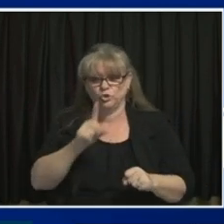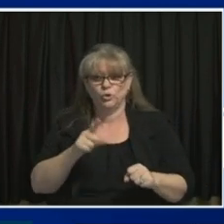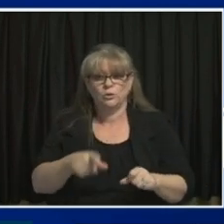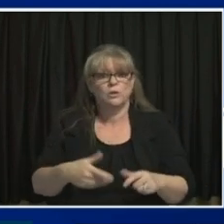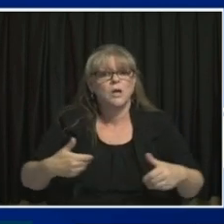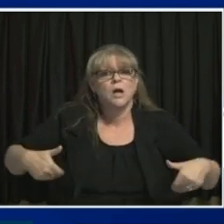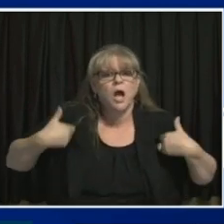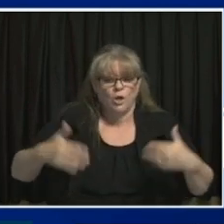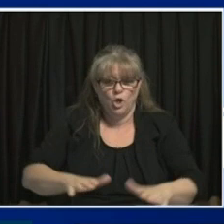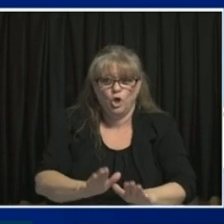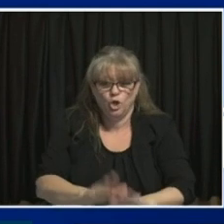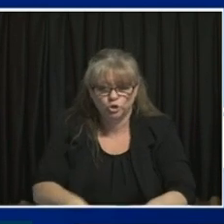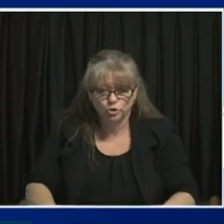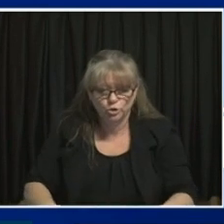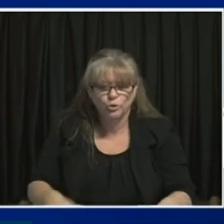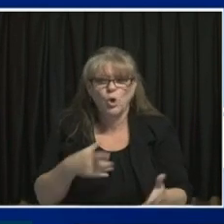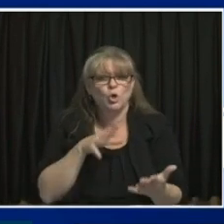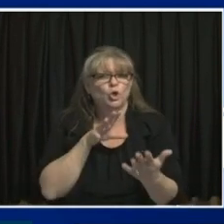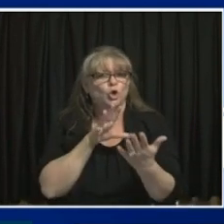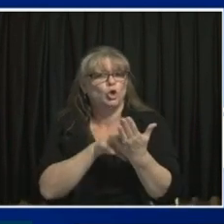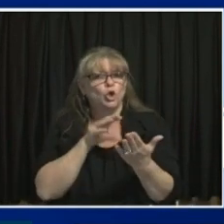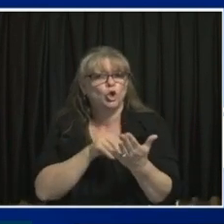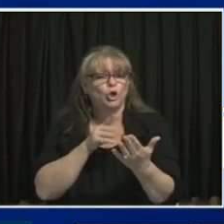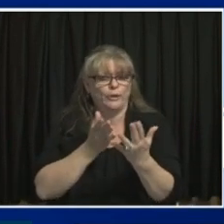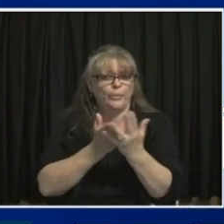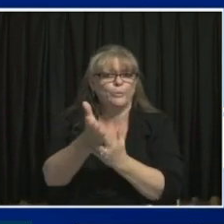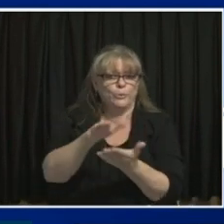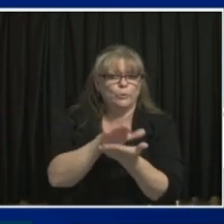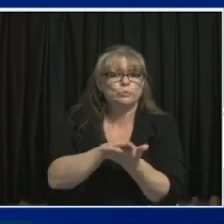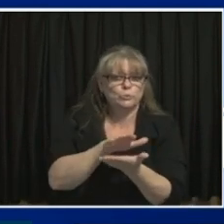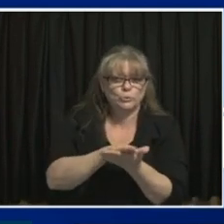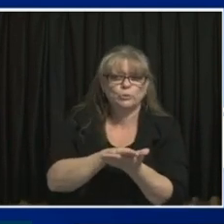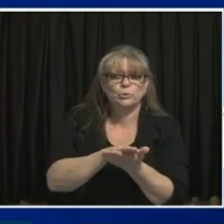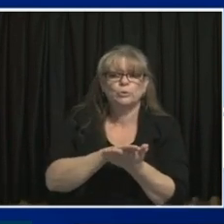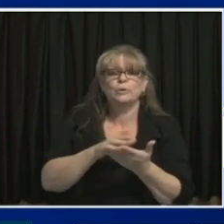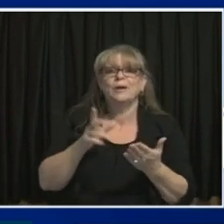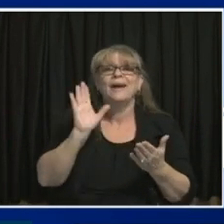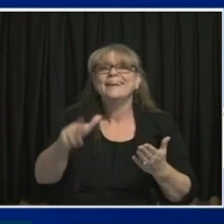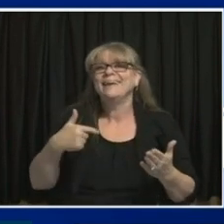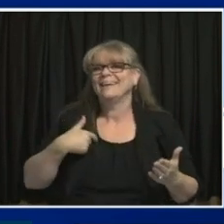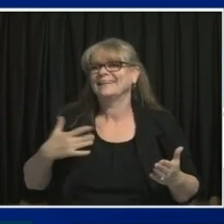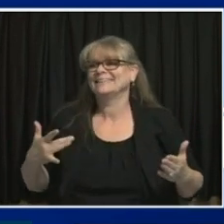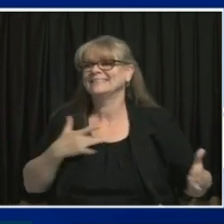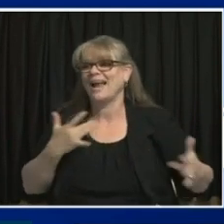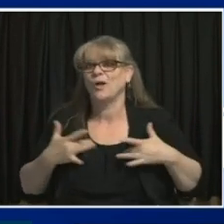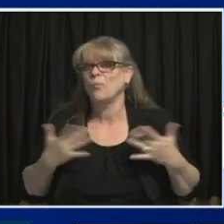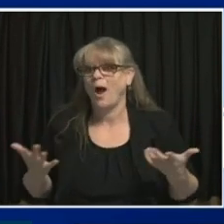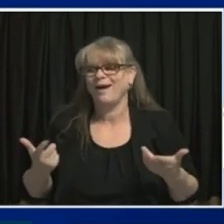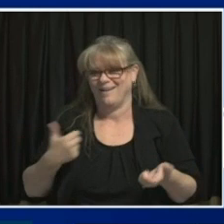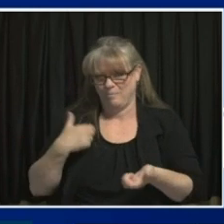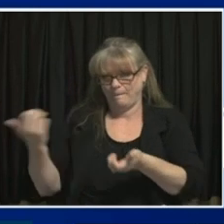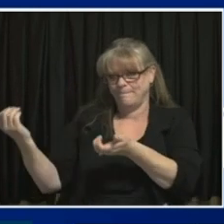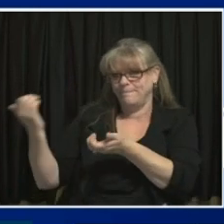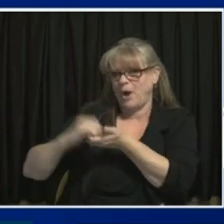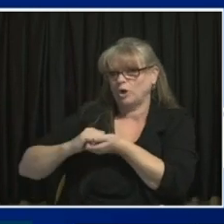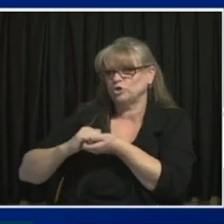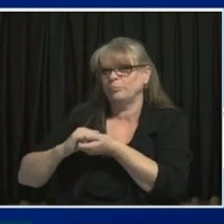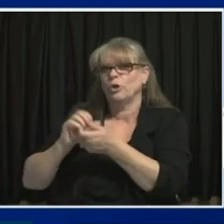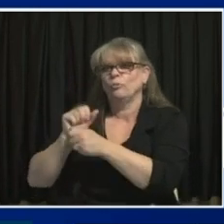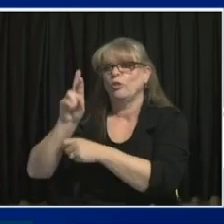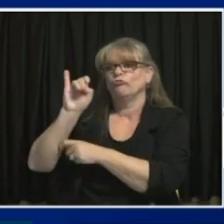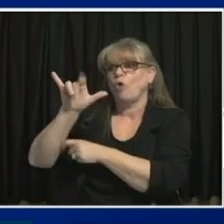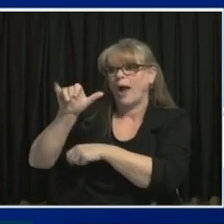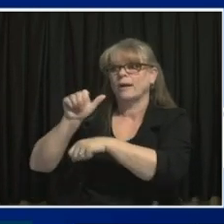need to succeed academically. That's why I'm so excited to announce a partnership between Rocky Mountain PBS, the Colorado Department of